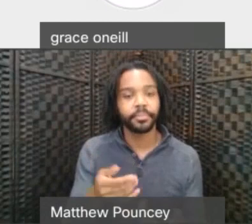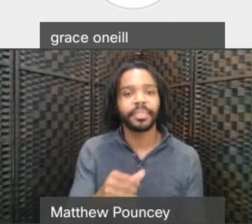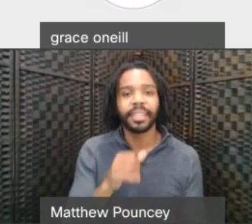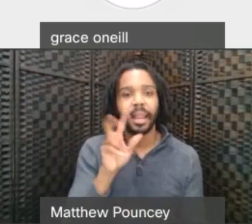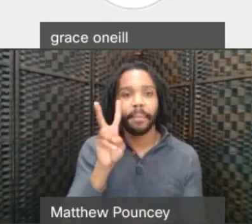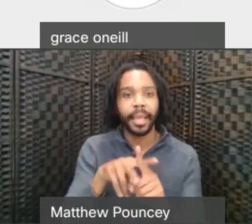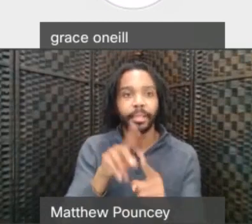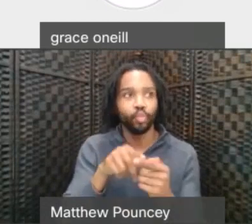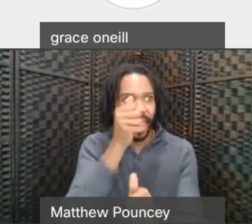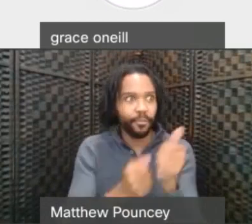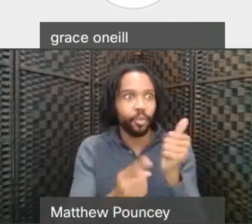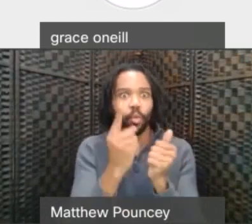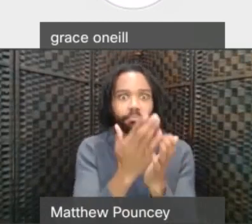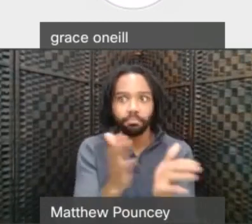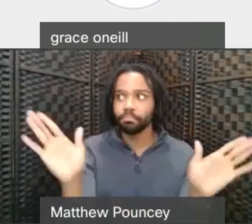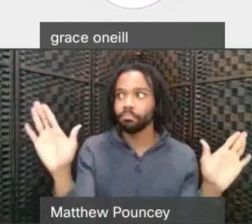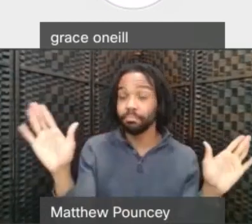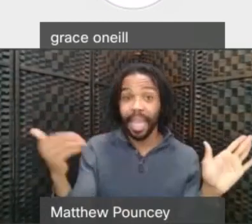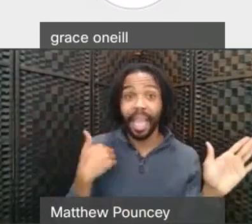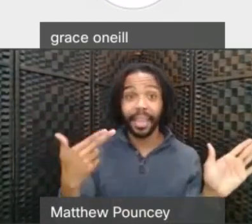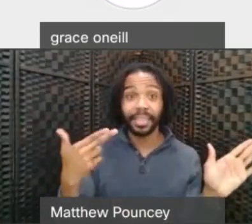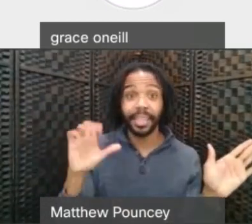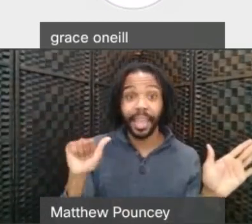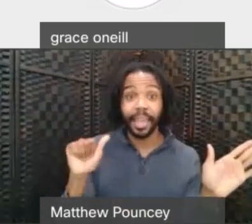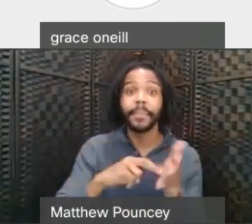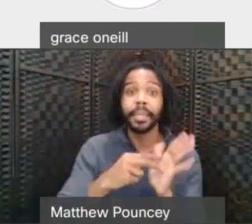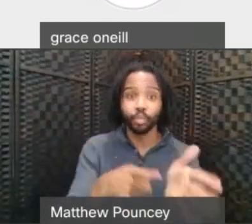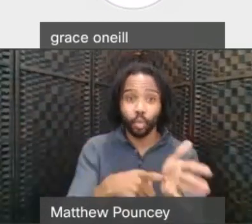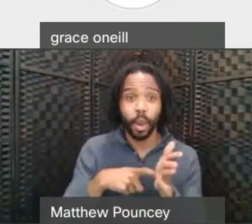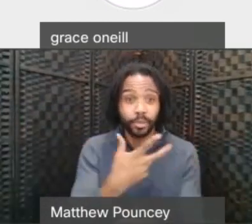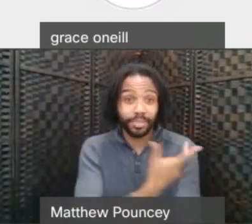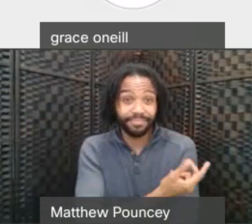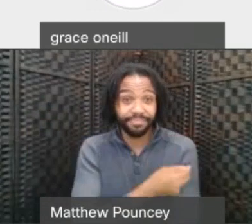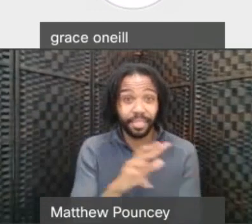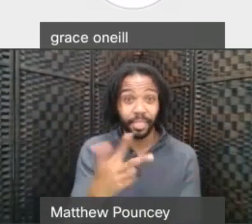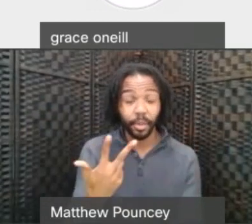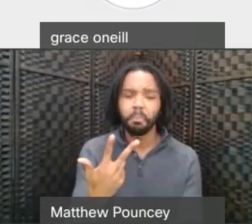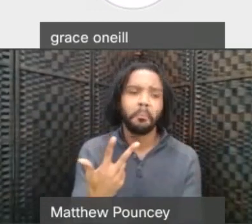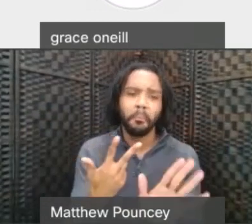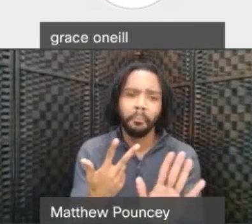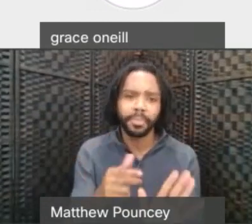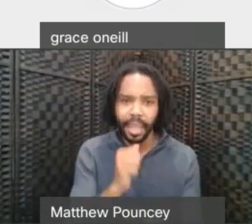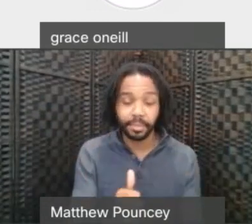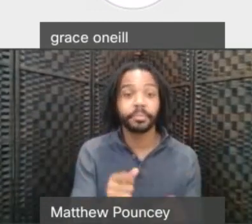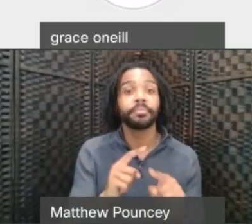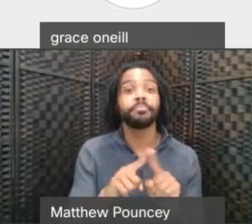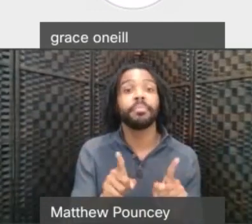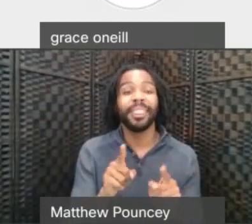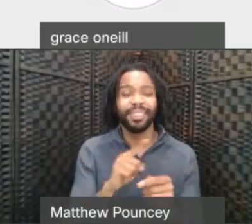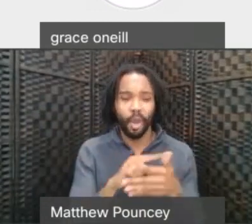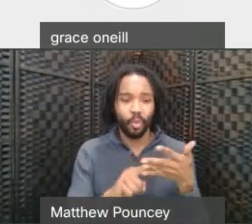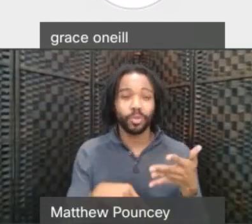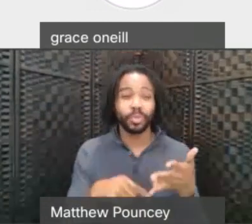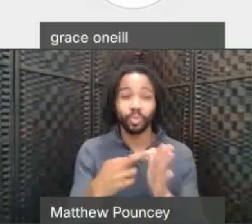agency. And so those requirements regarding vaccination for healthcare